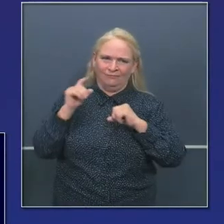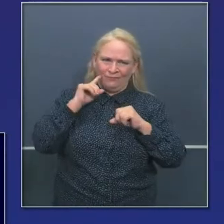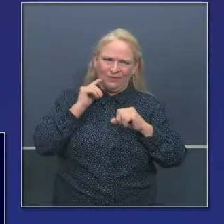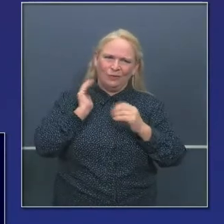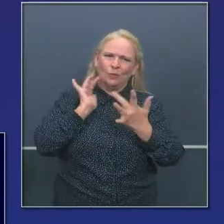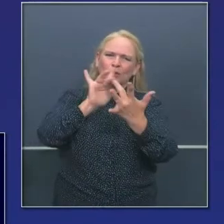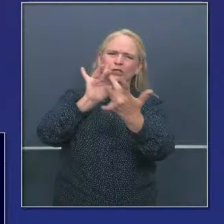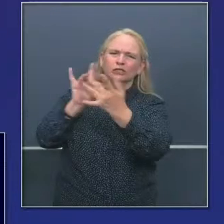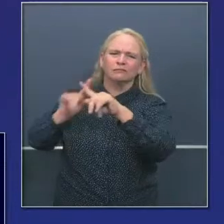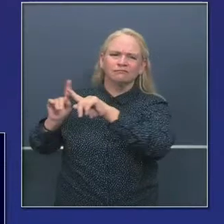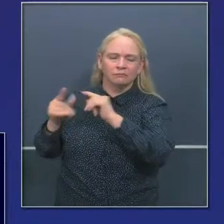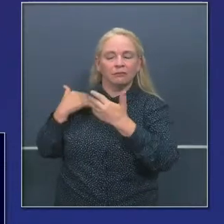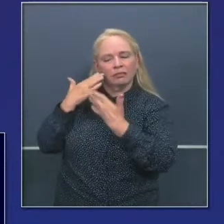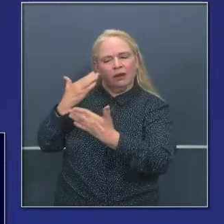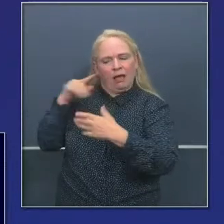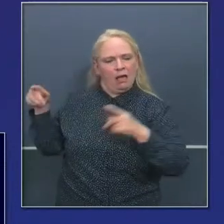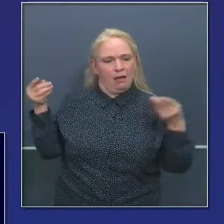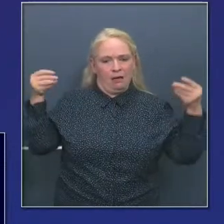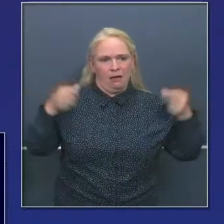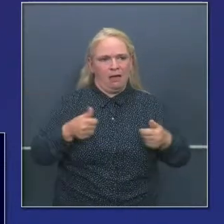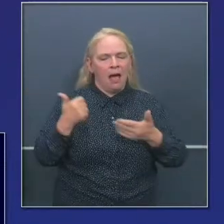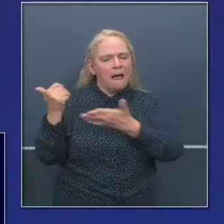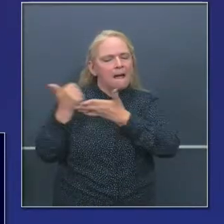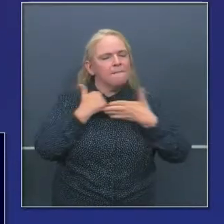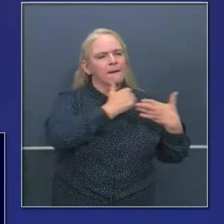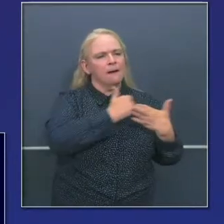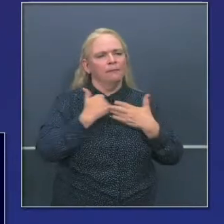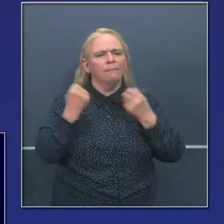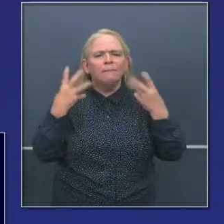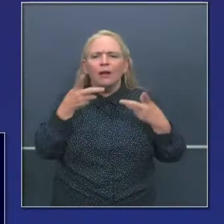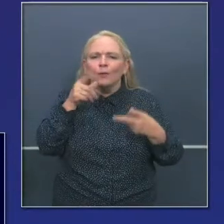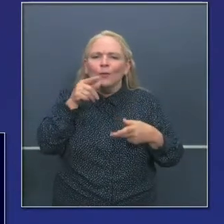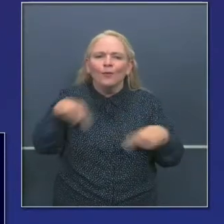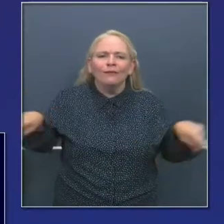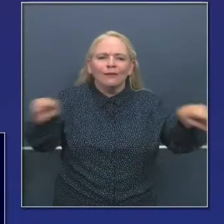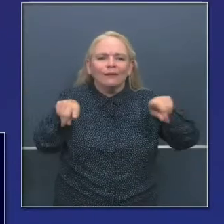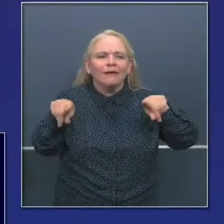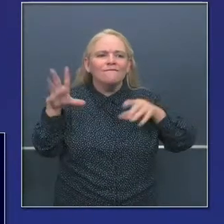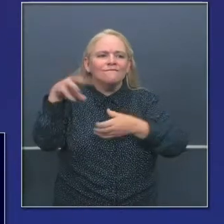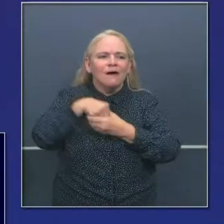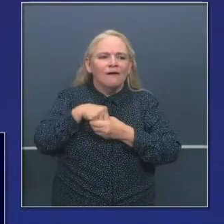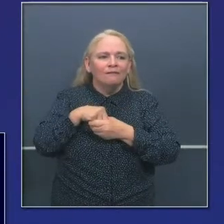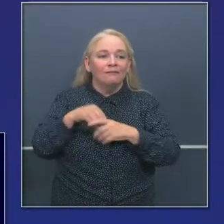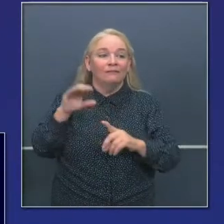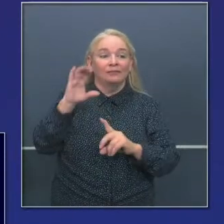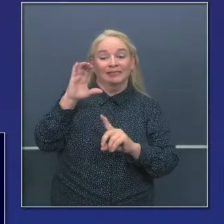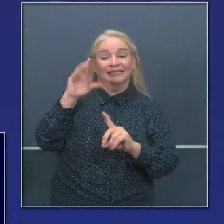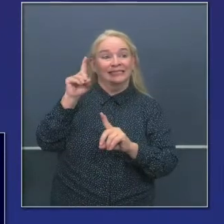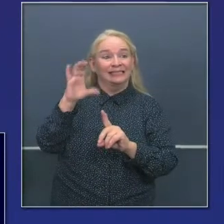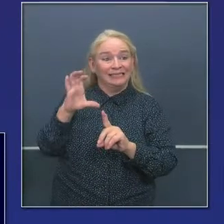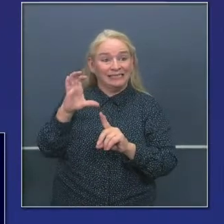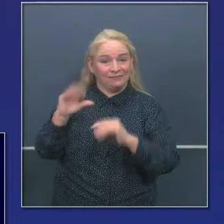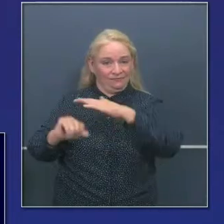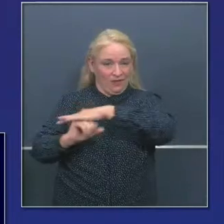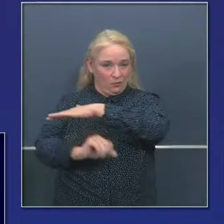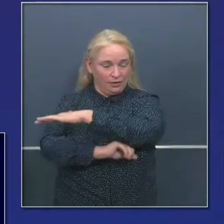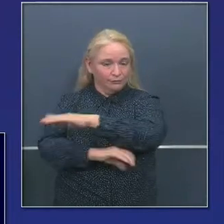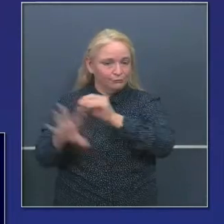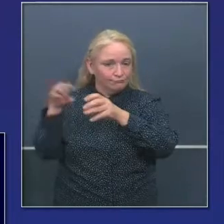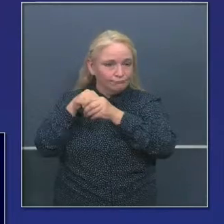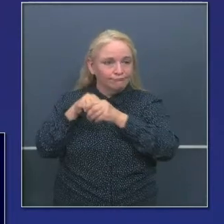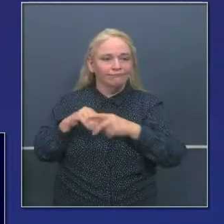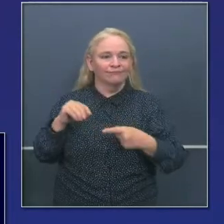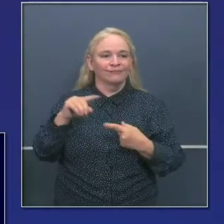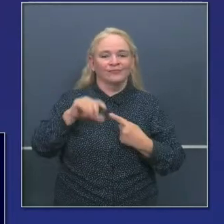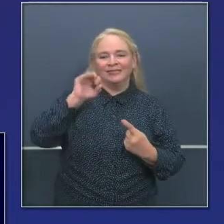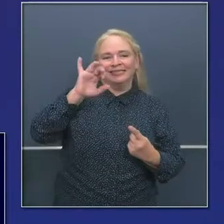express gratitude, and I want to express appreciation, particularly to the CDC Foundation, the Sierra Health